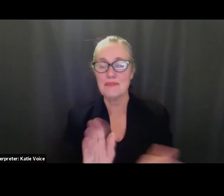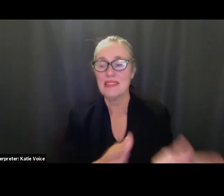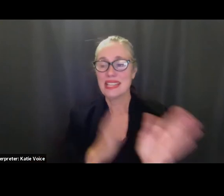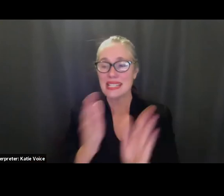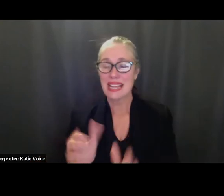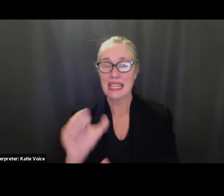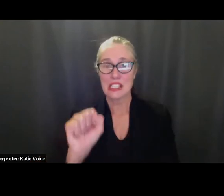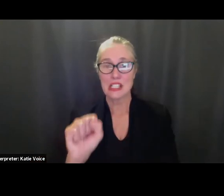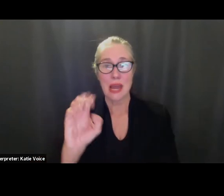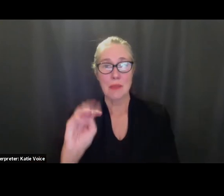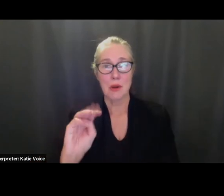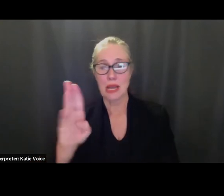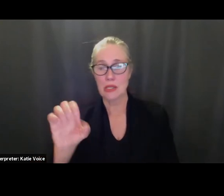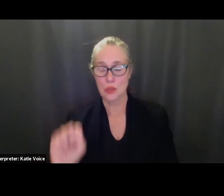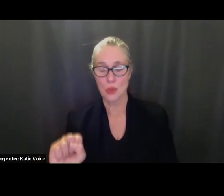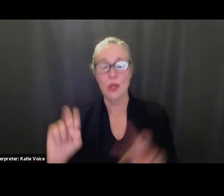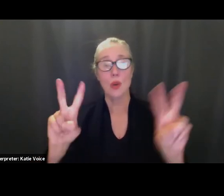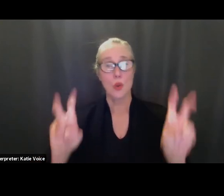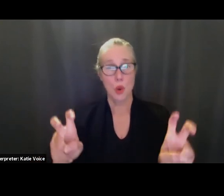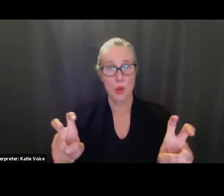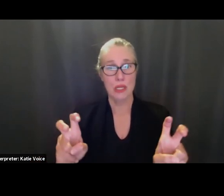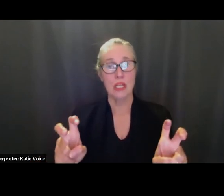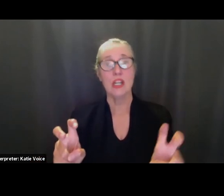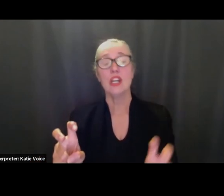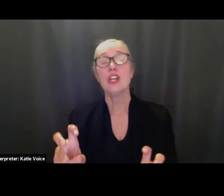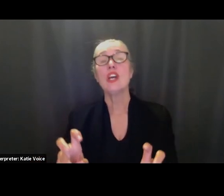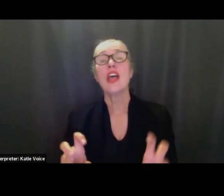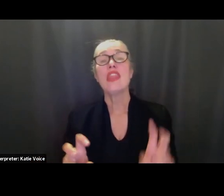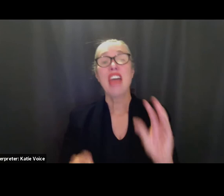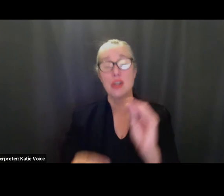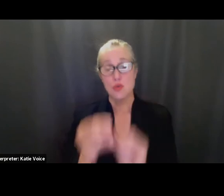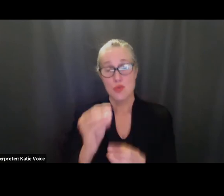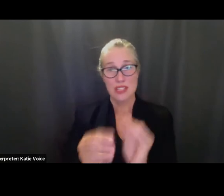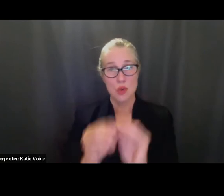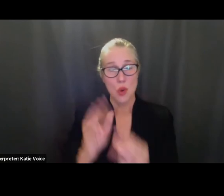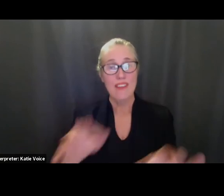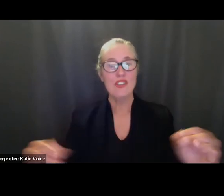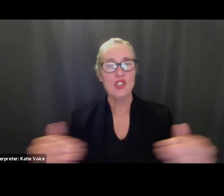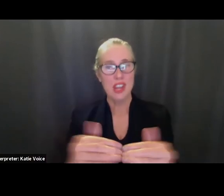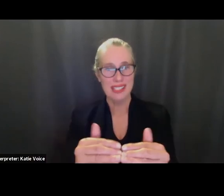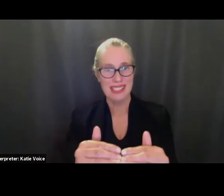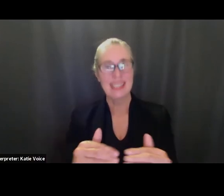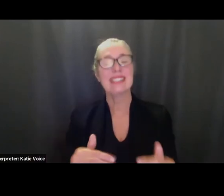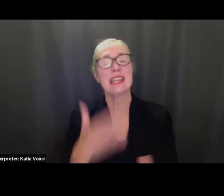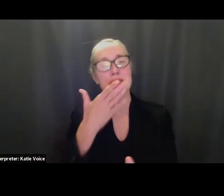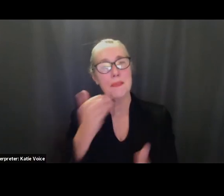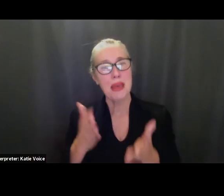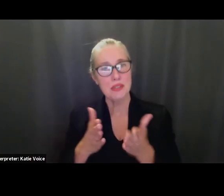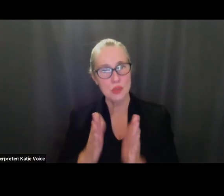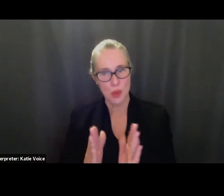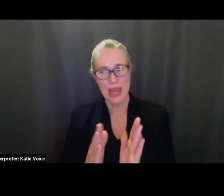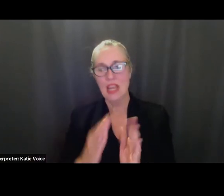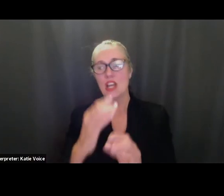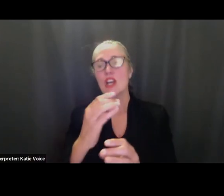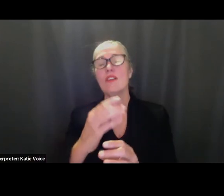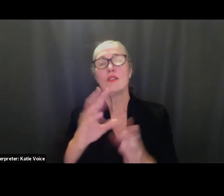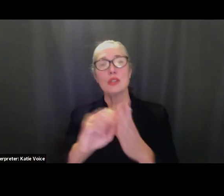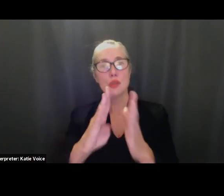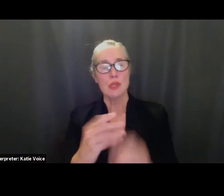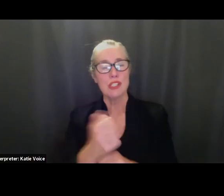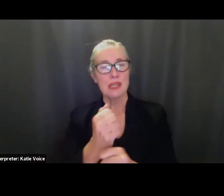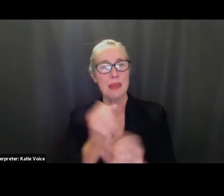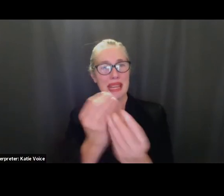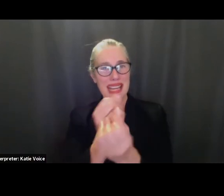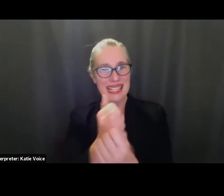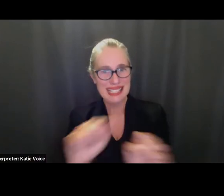quote restorative justice and alternative conflict resolution is the best way to help students create a better and safer school after